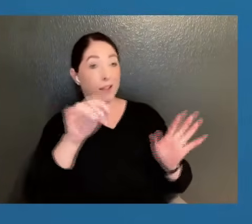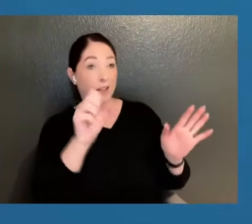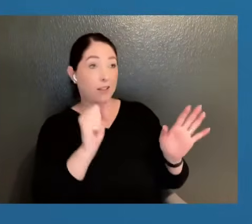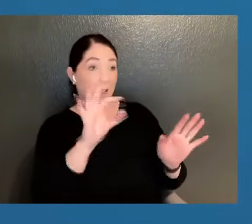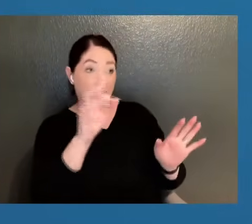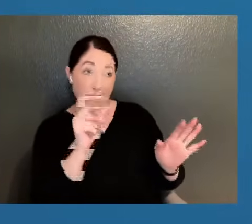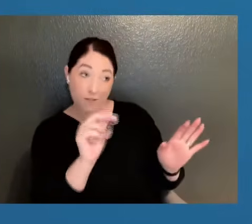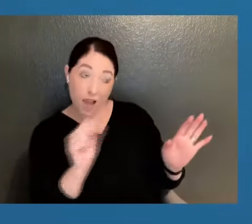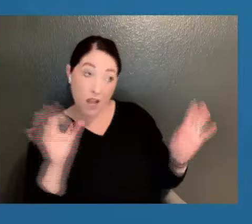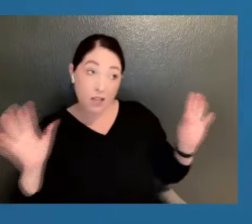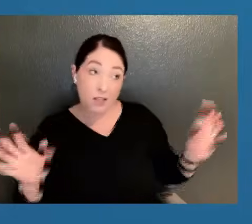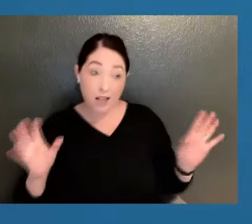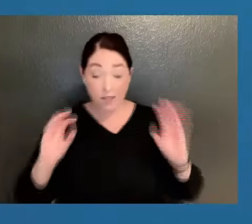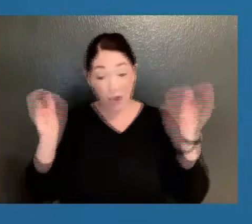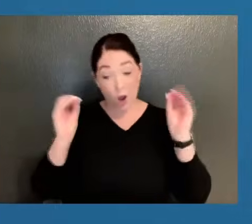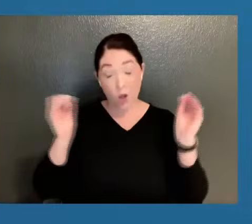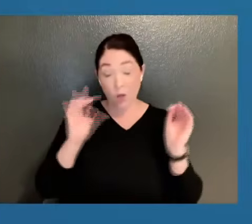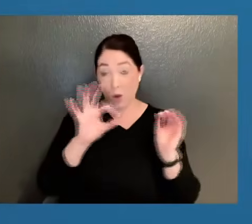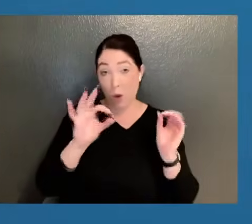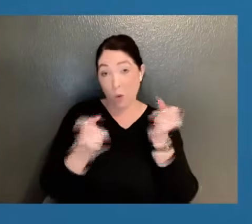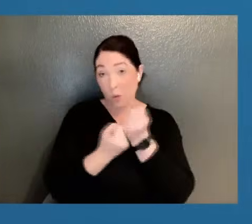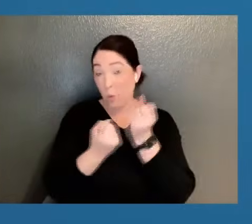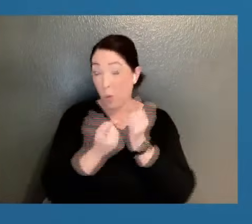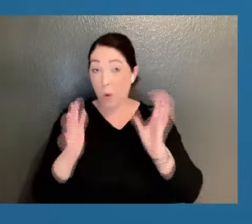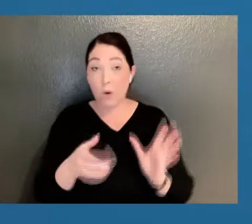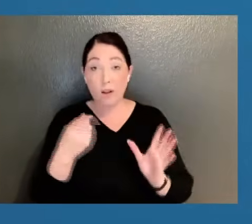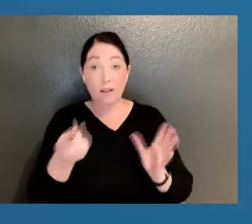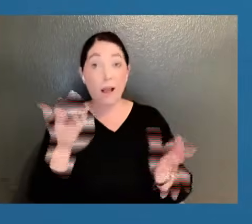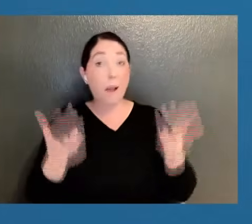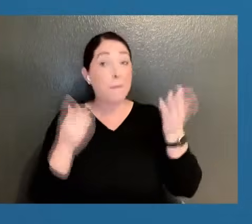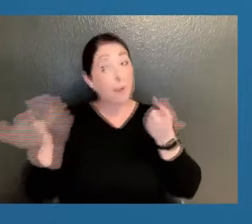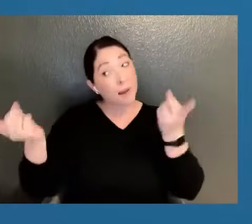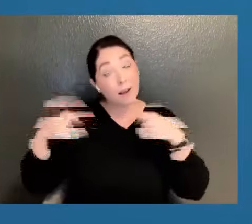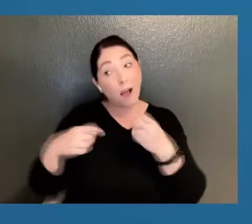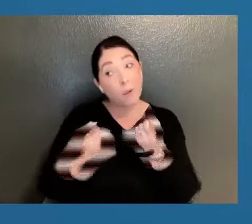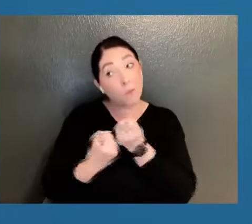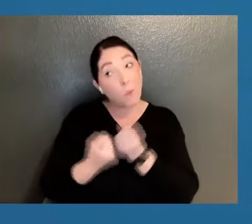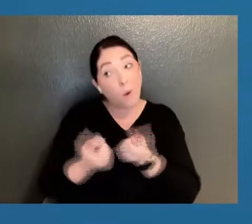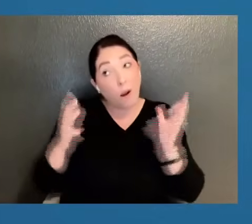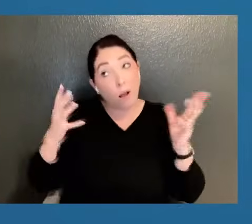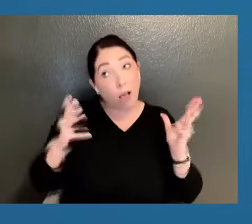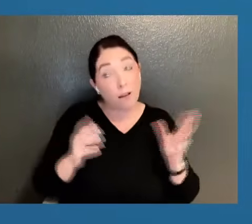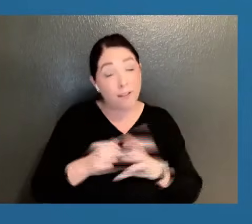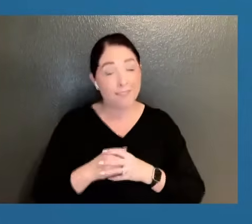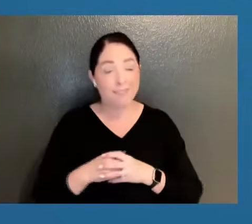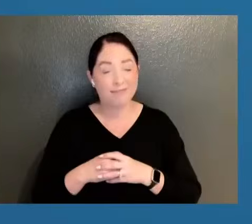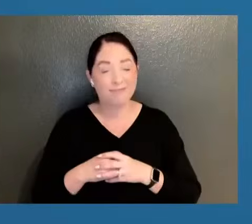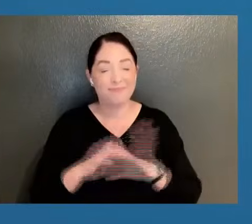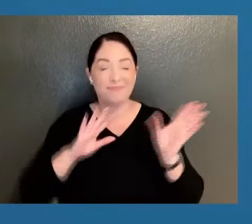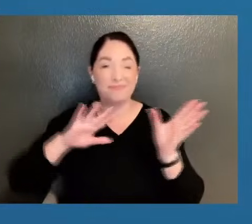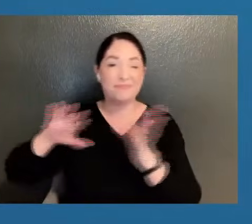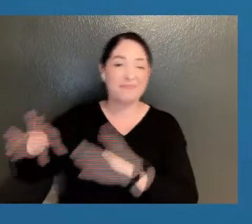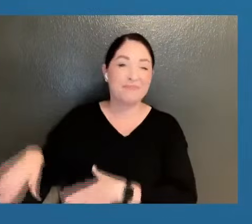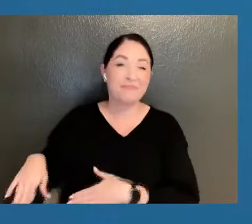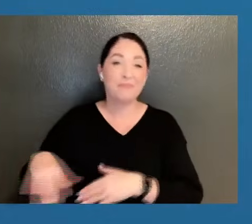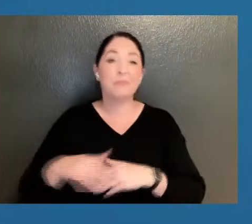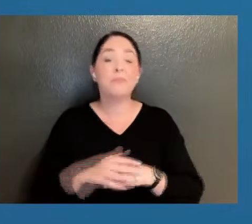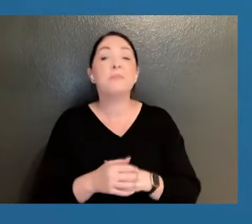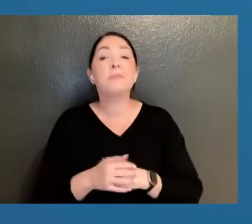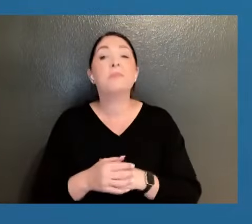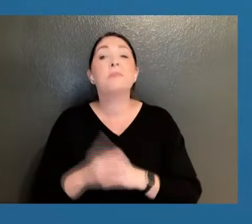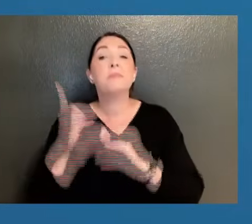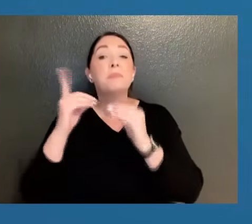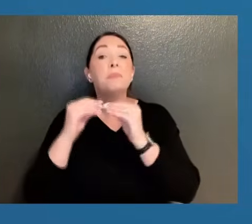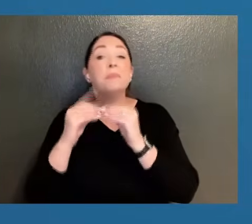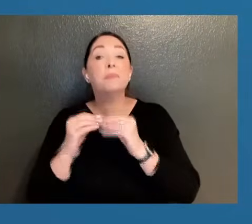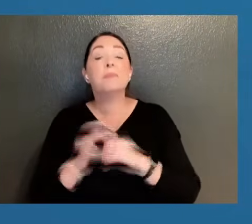I don't know. I mean, maybe you should have come up and rooted for the team. I don't know. All right, we got time for one. Samantha